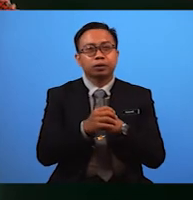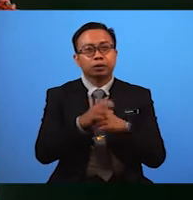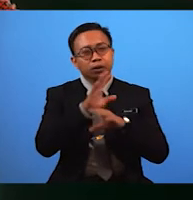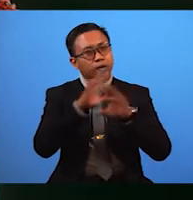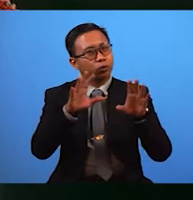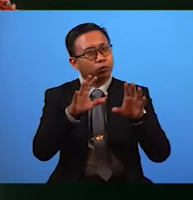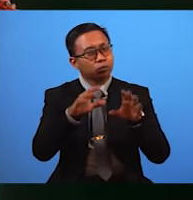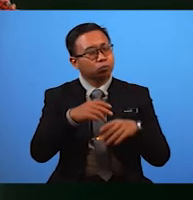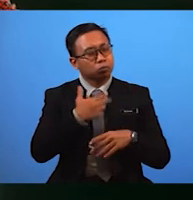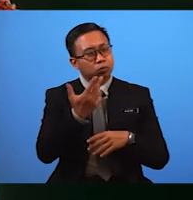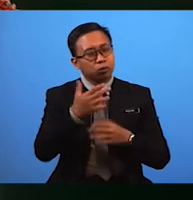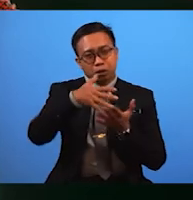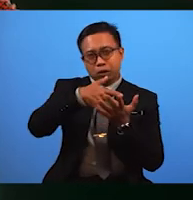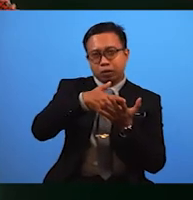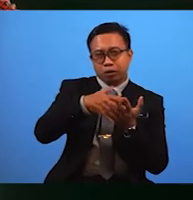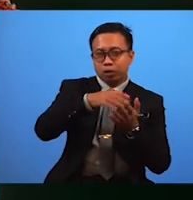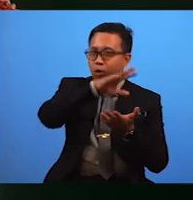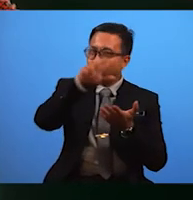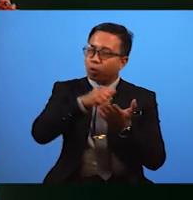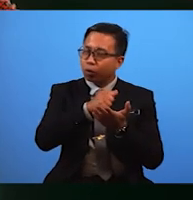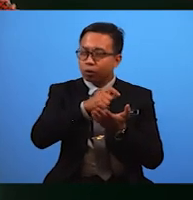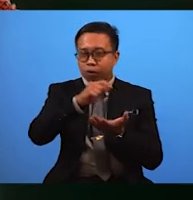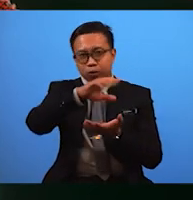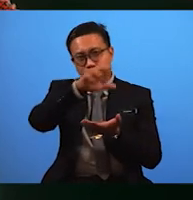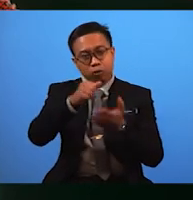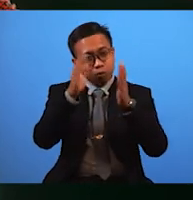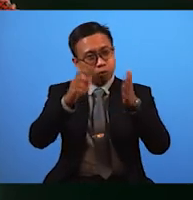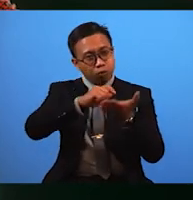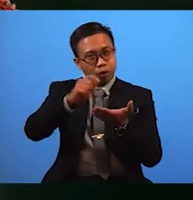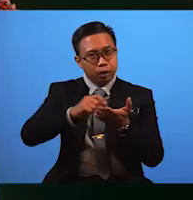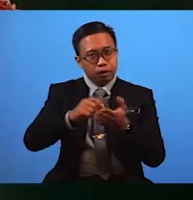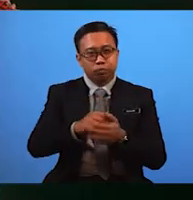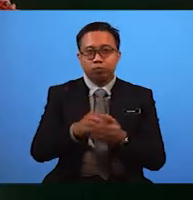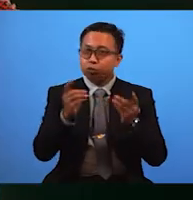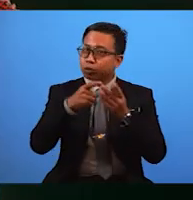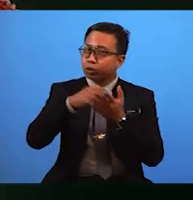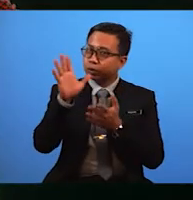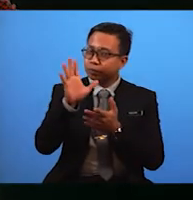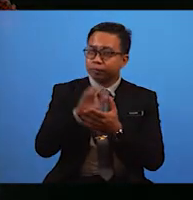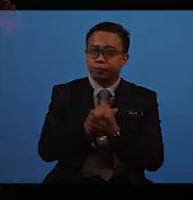Remember now, everyone can write. See you soon!